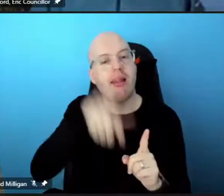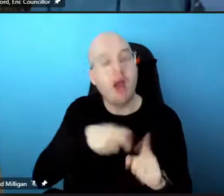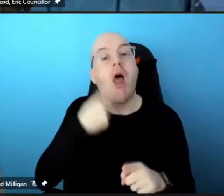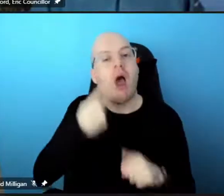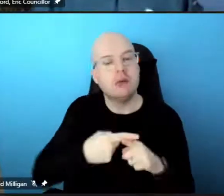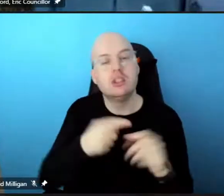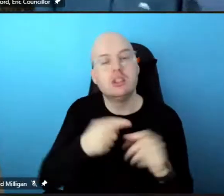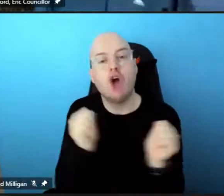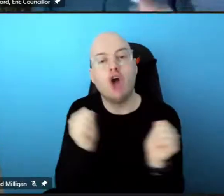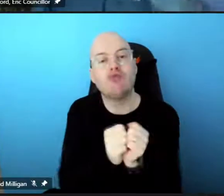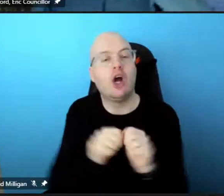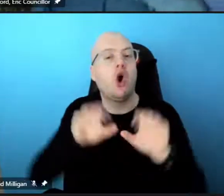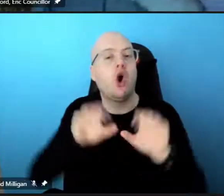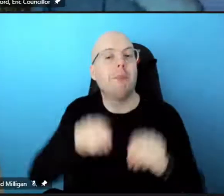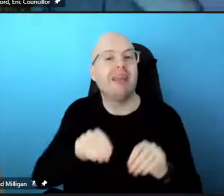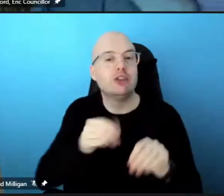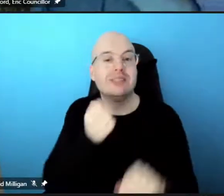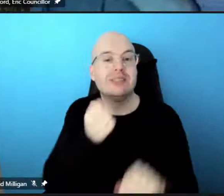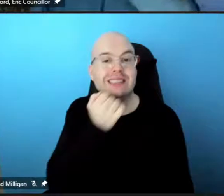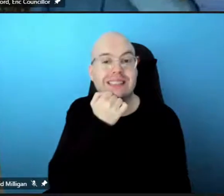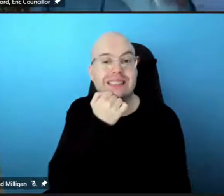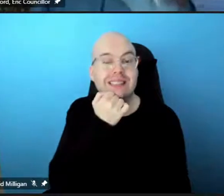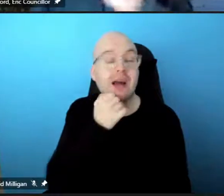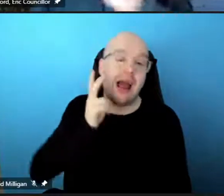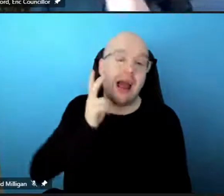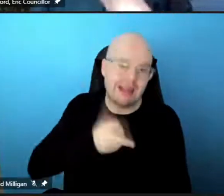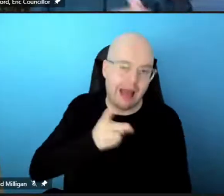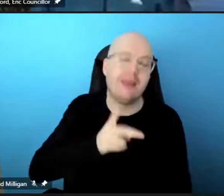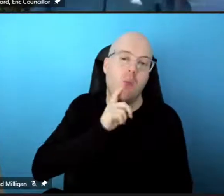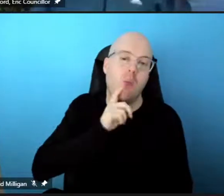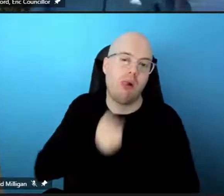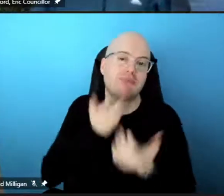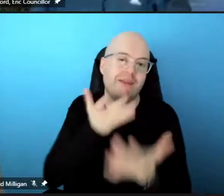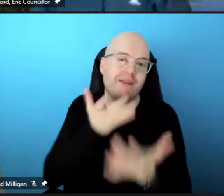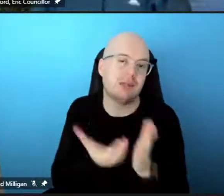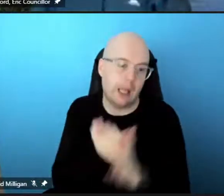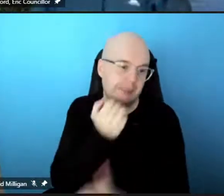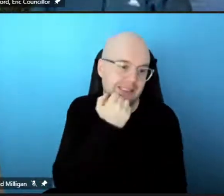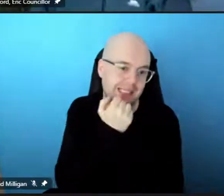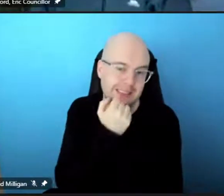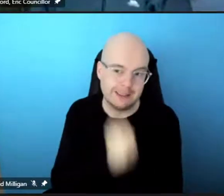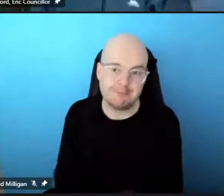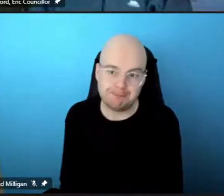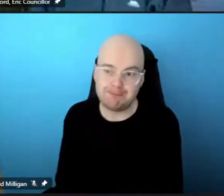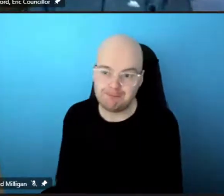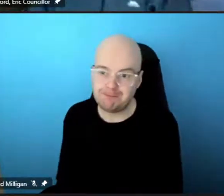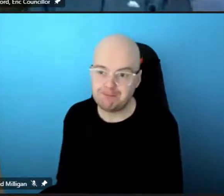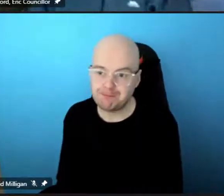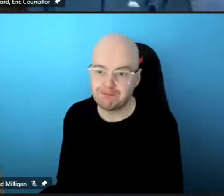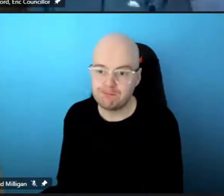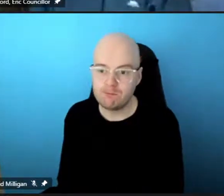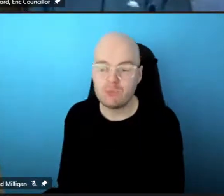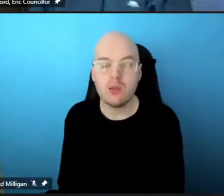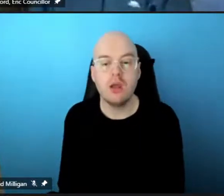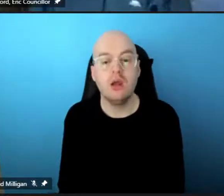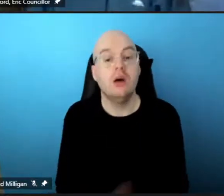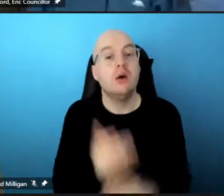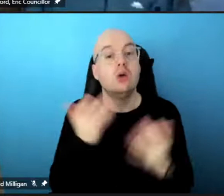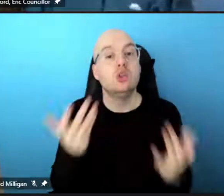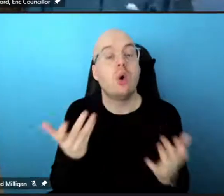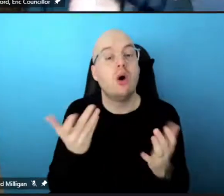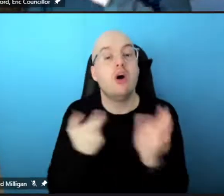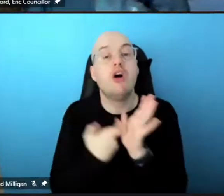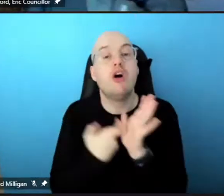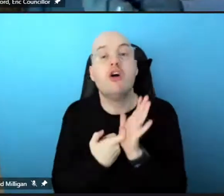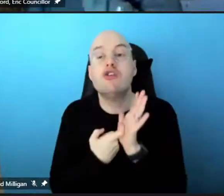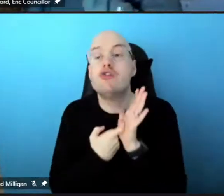activity reports to this audit committee. So I think those are the key points, Chair. So in terms of the recommendations that are noted at